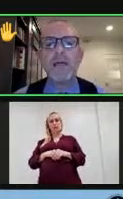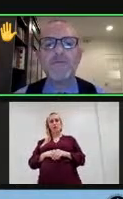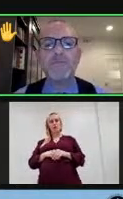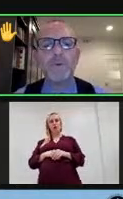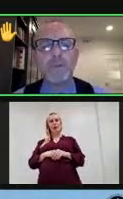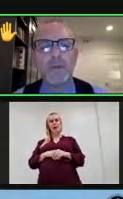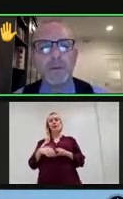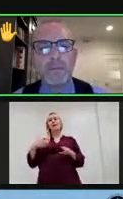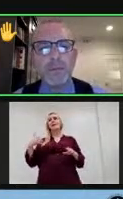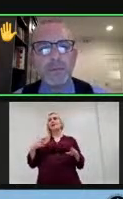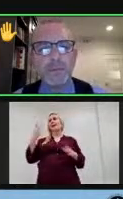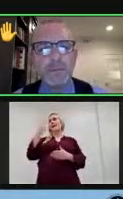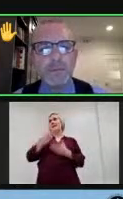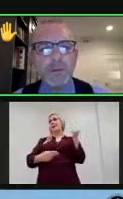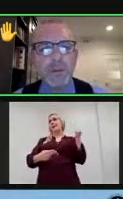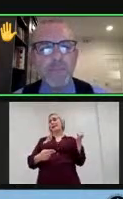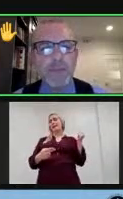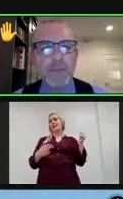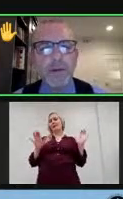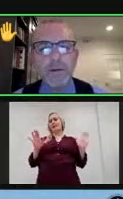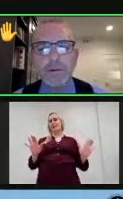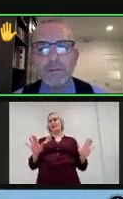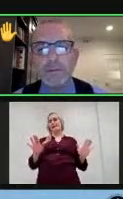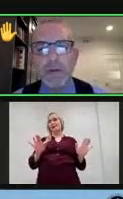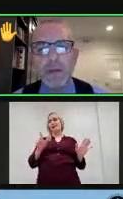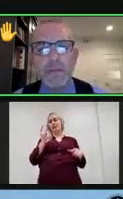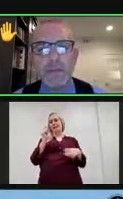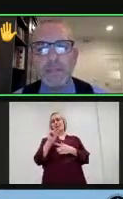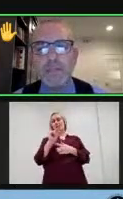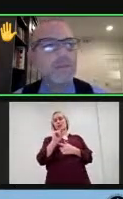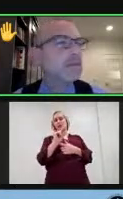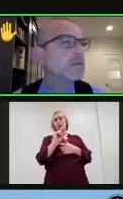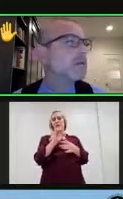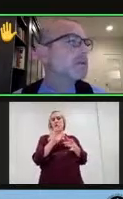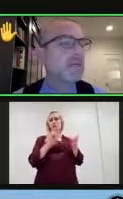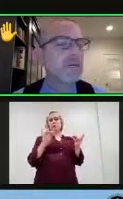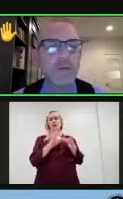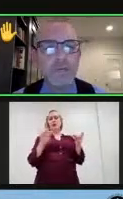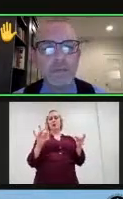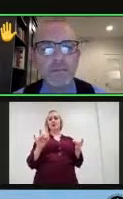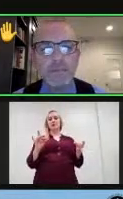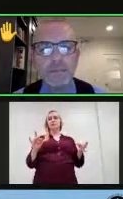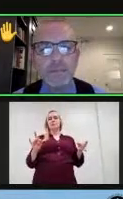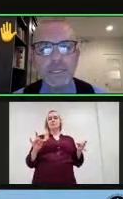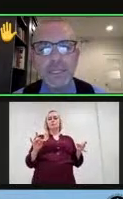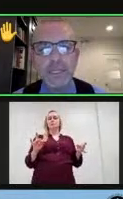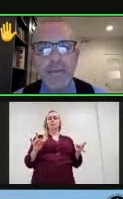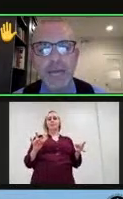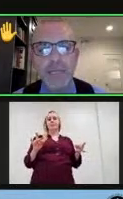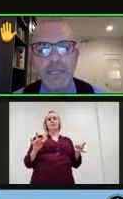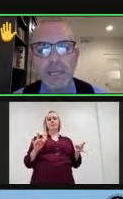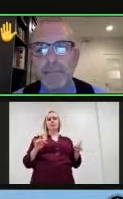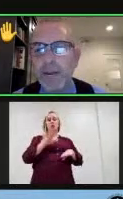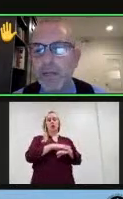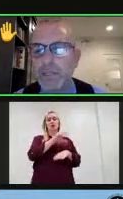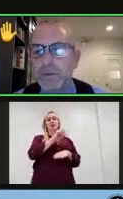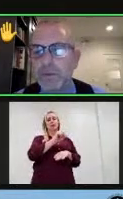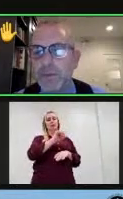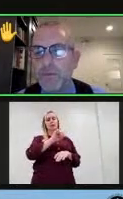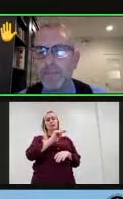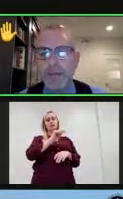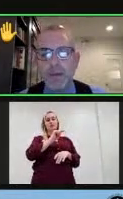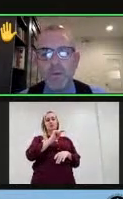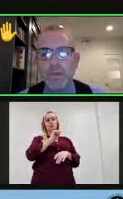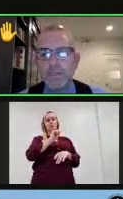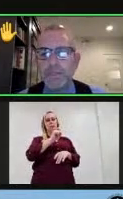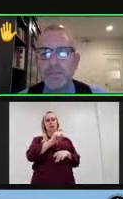I have both just a minor comment and on the syntax, but I also think